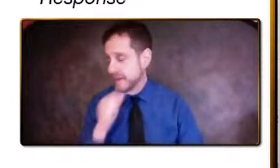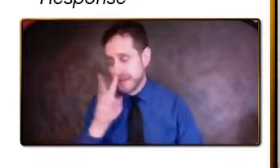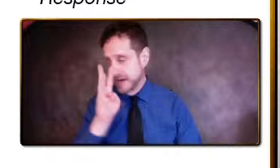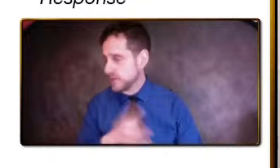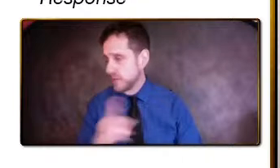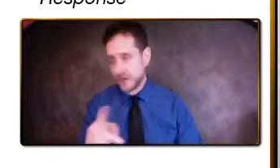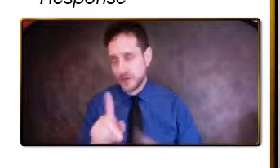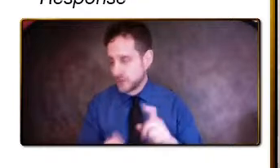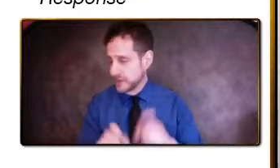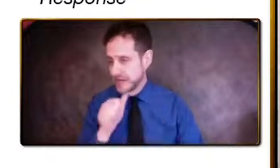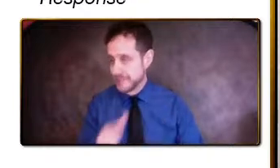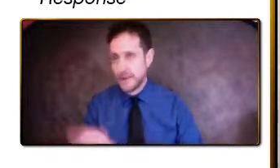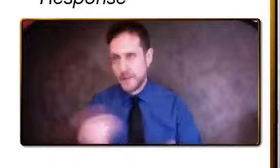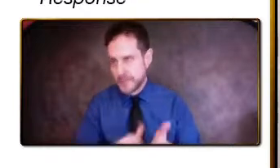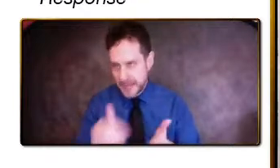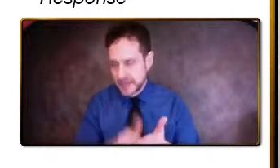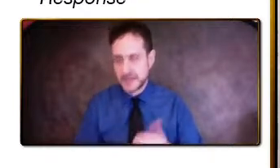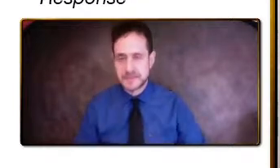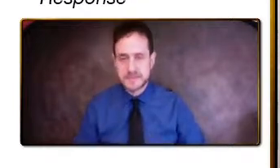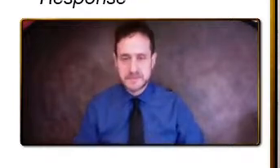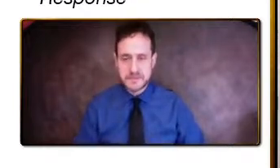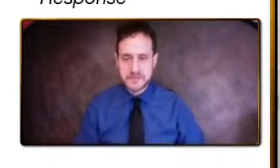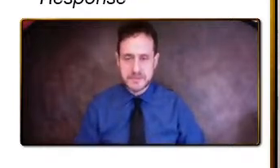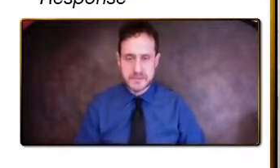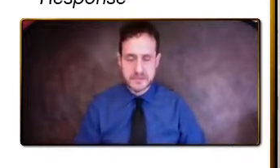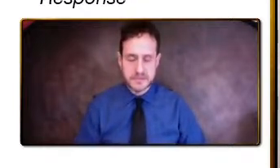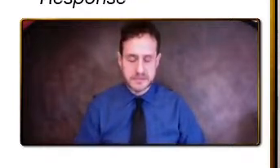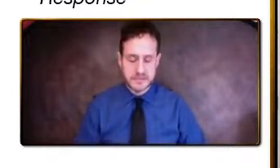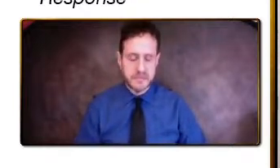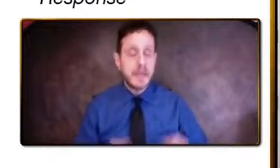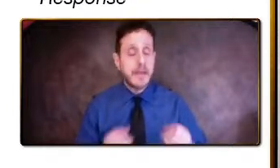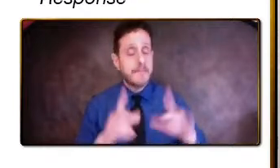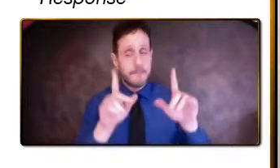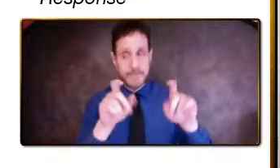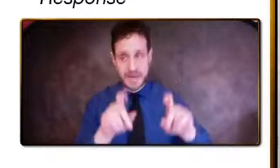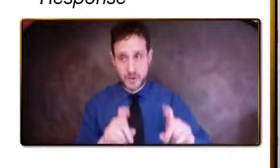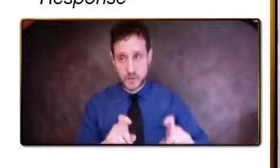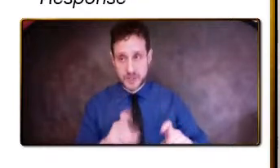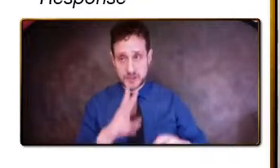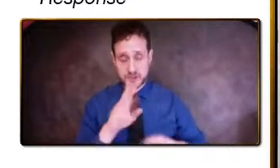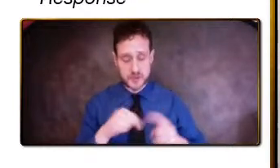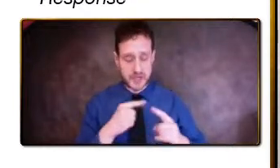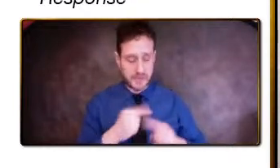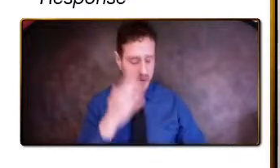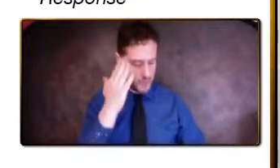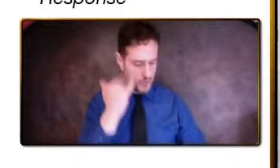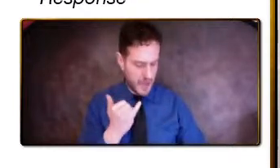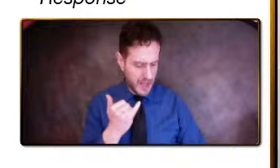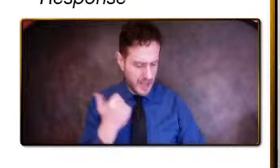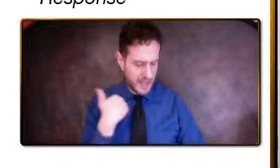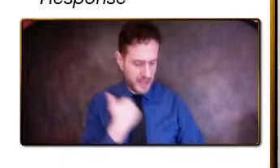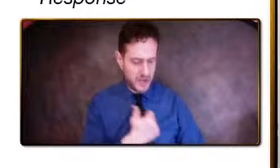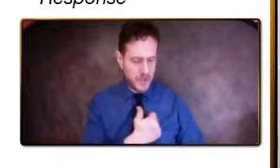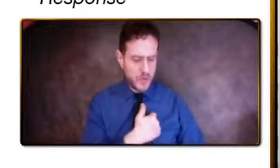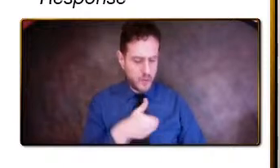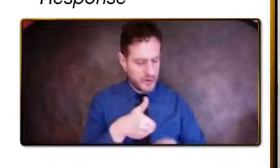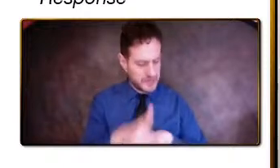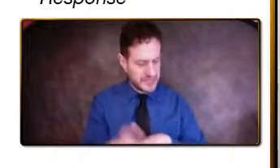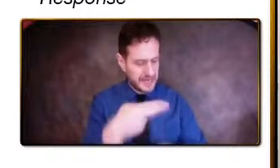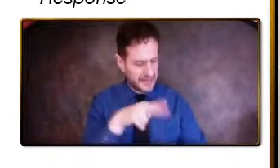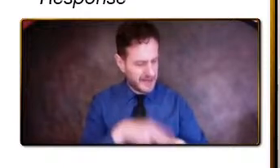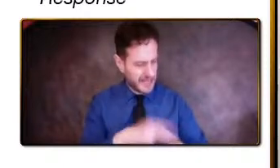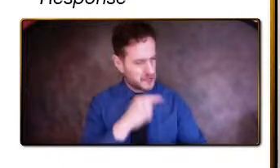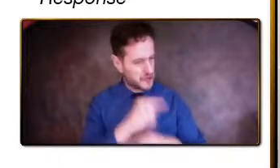repetitive. So we have a bunch of different questions on why we are deploying the National Guard. Are there